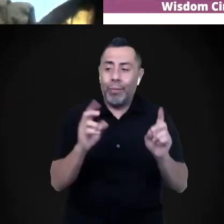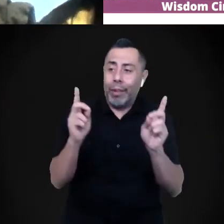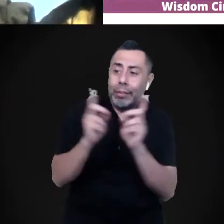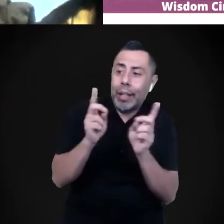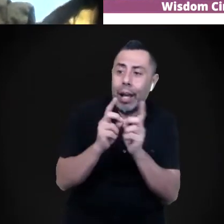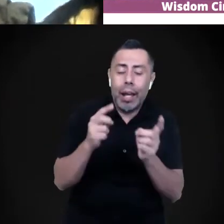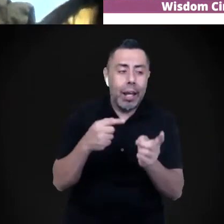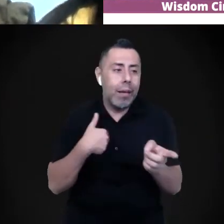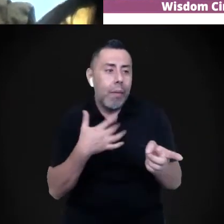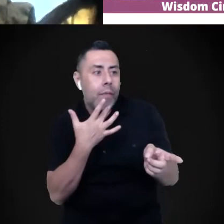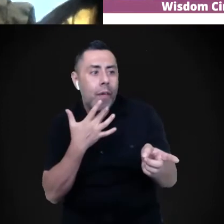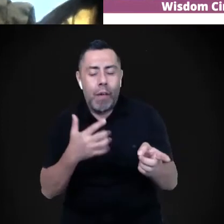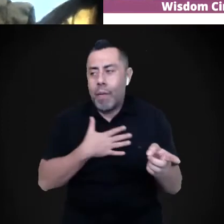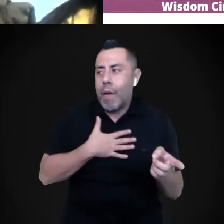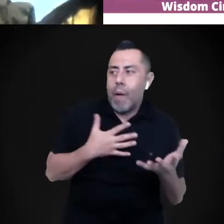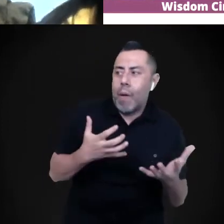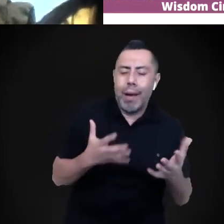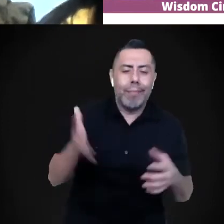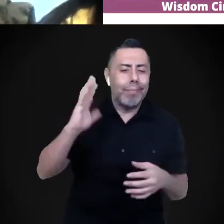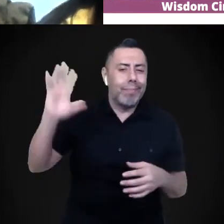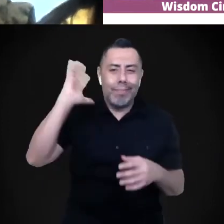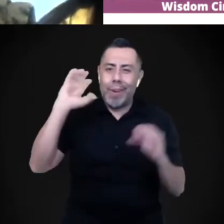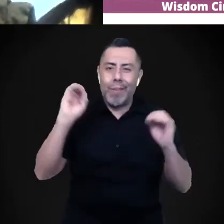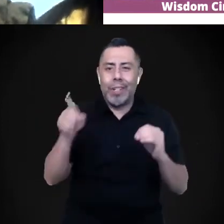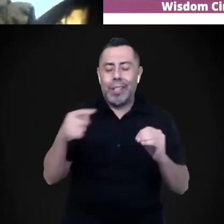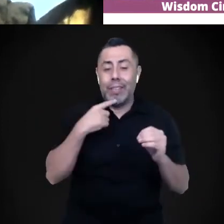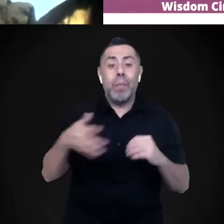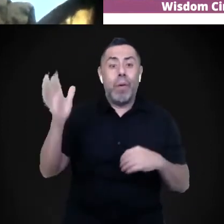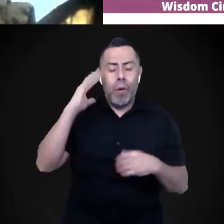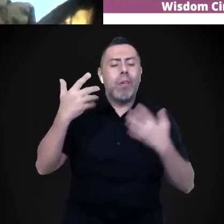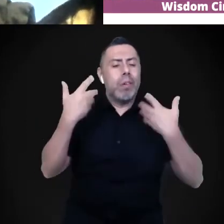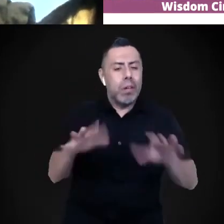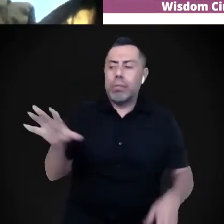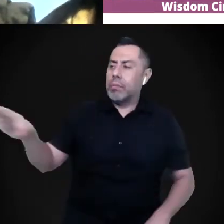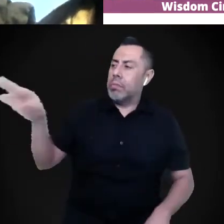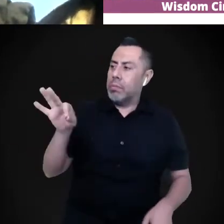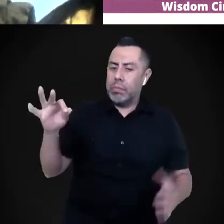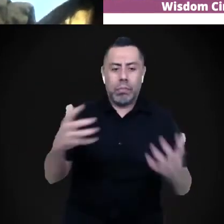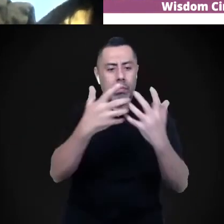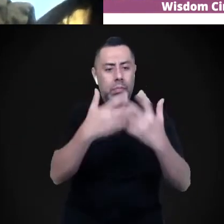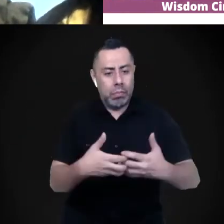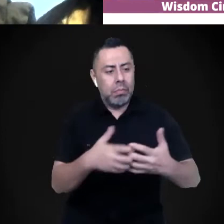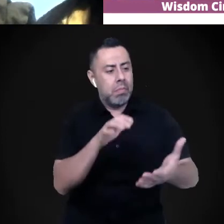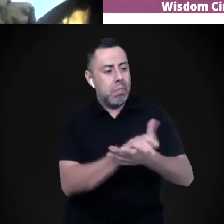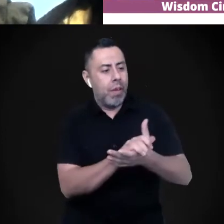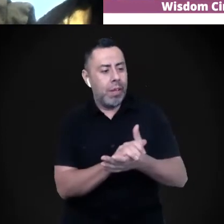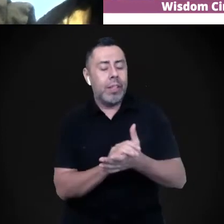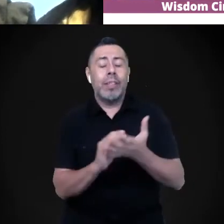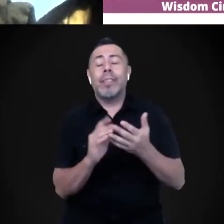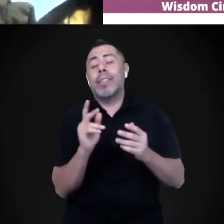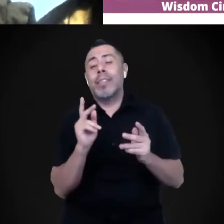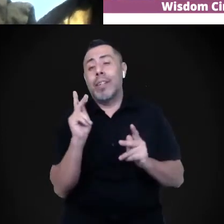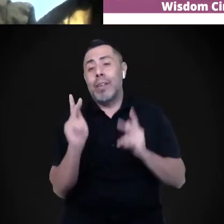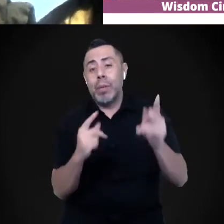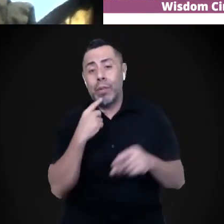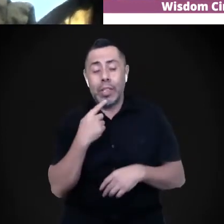she says that today people will say, that's my friend. Oh, that's just my friend. But evening comes, they're